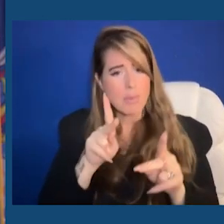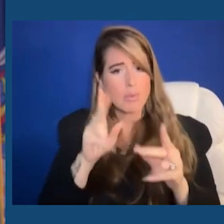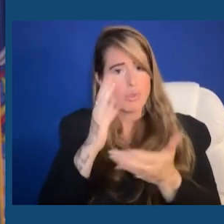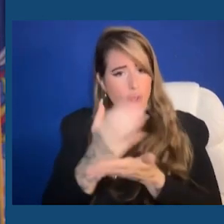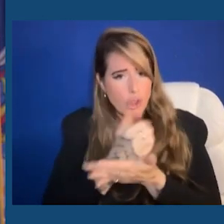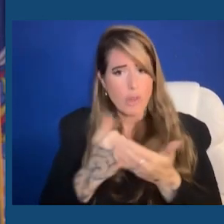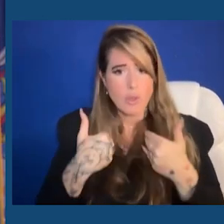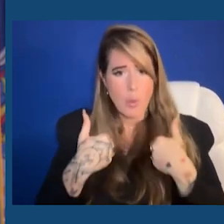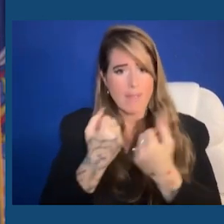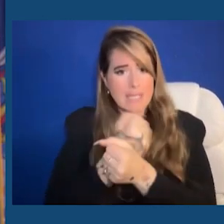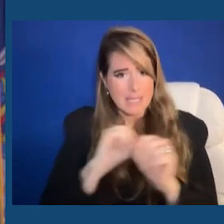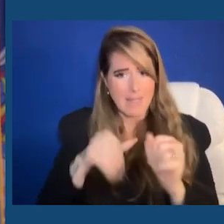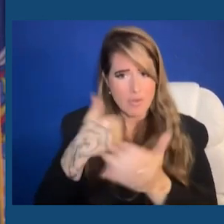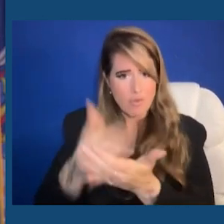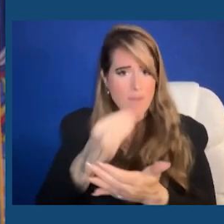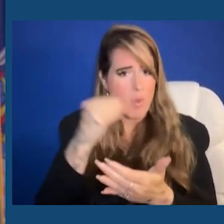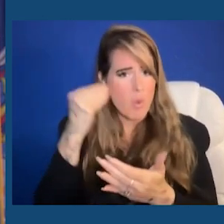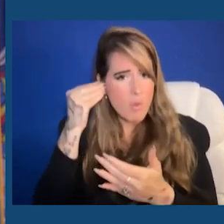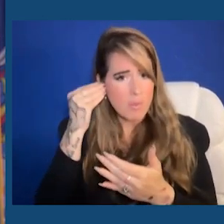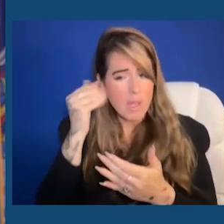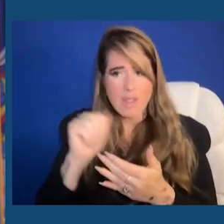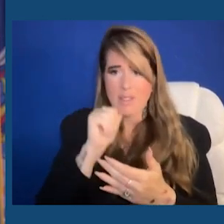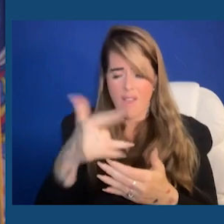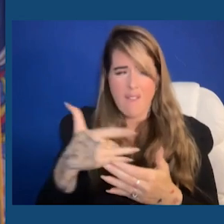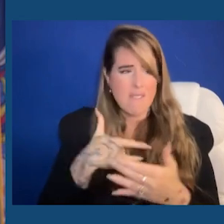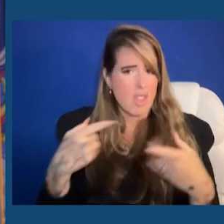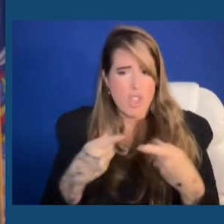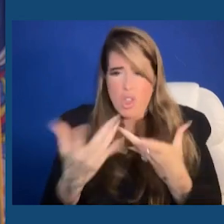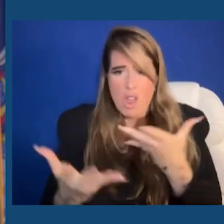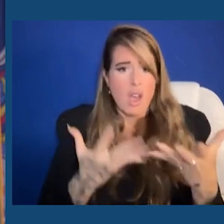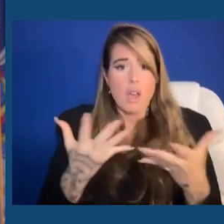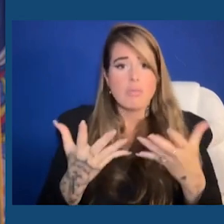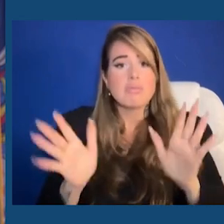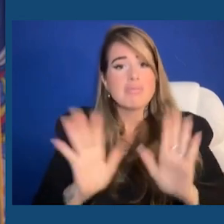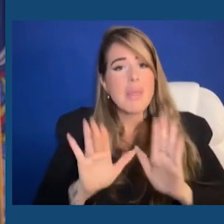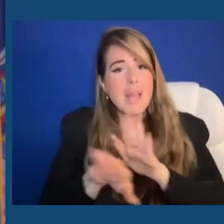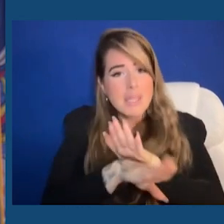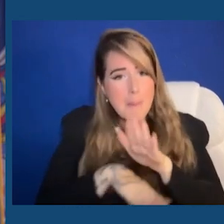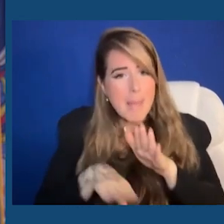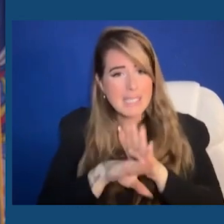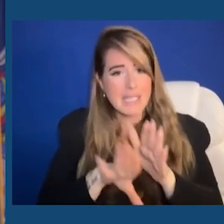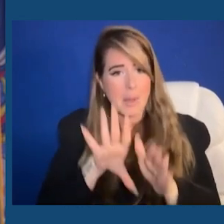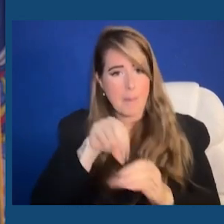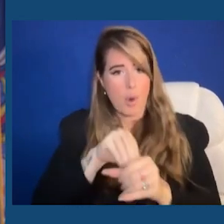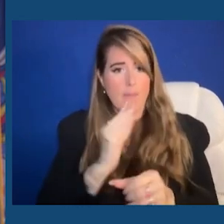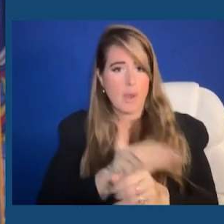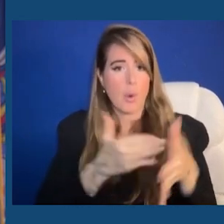home. Basic principle. It's part of the American dream.